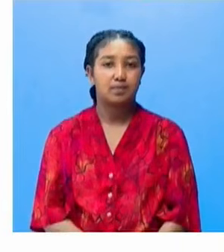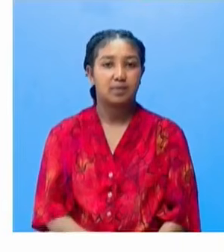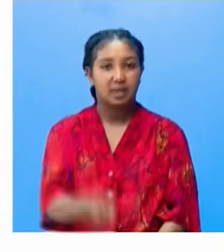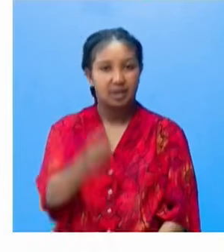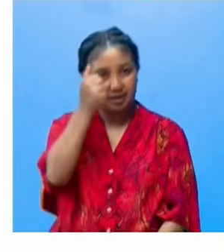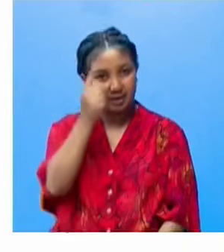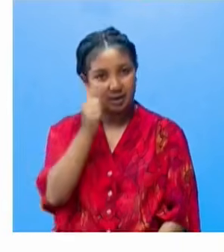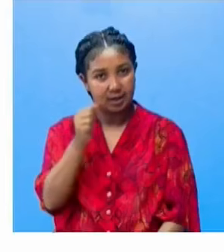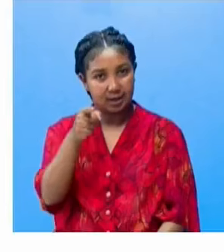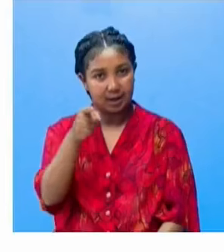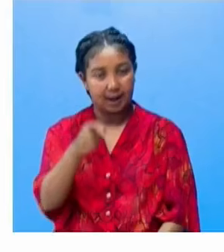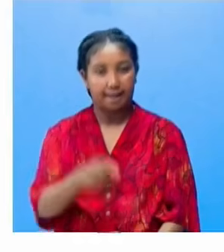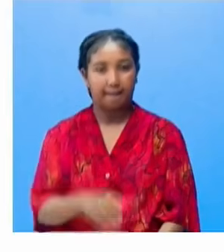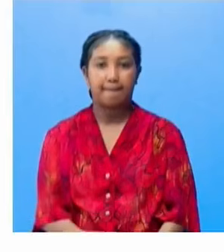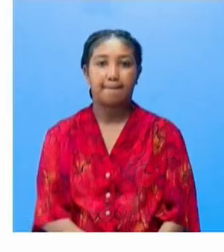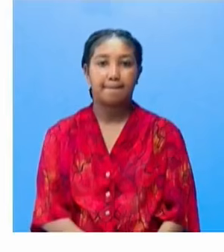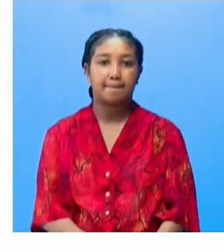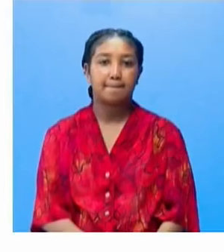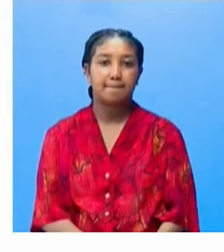he